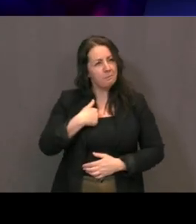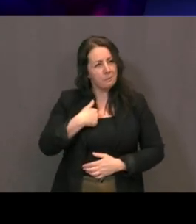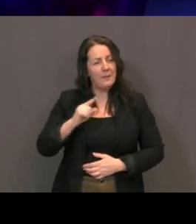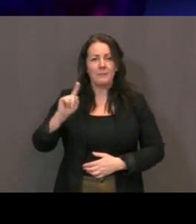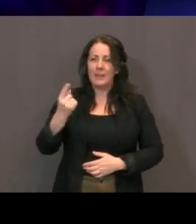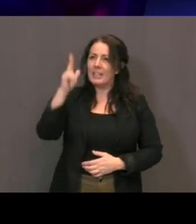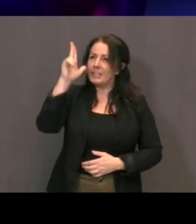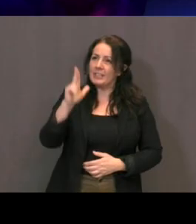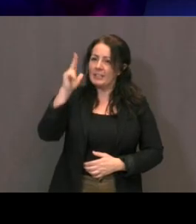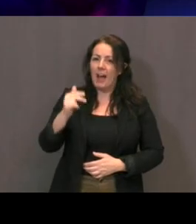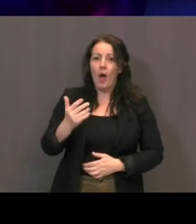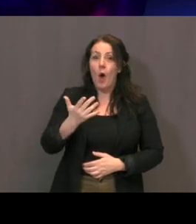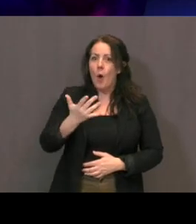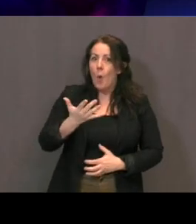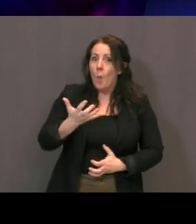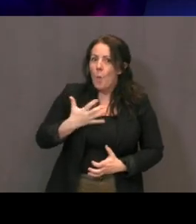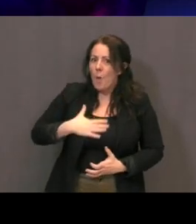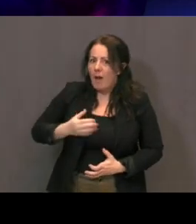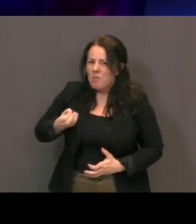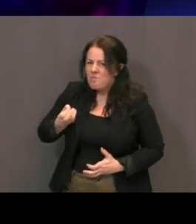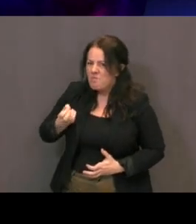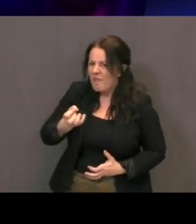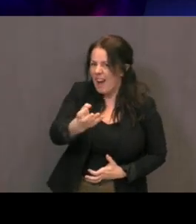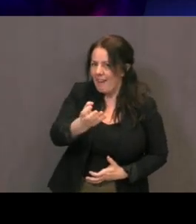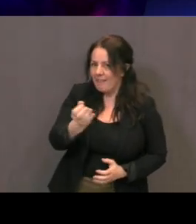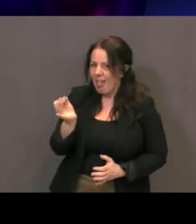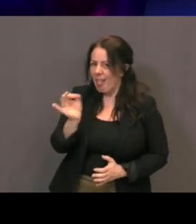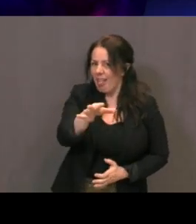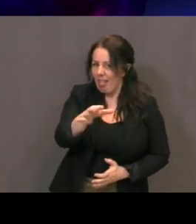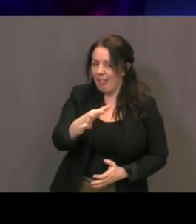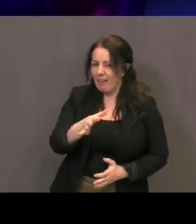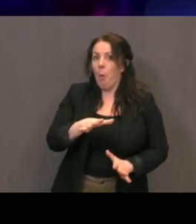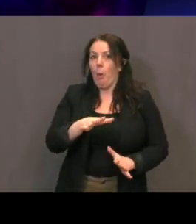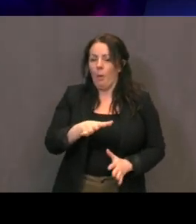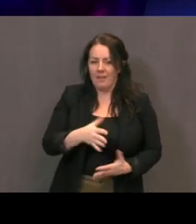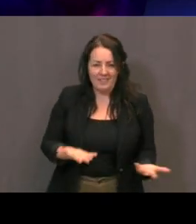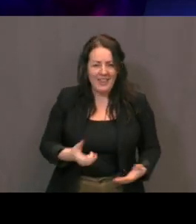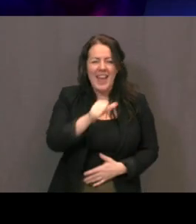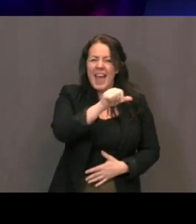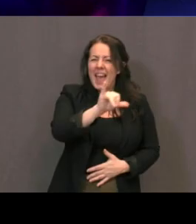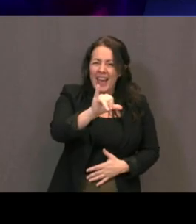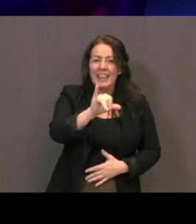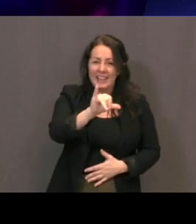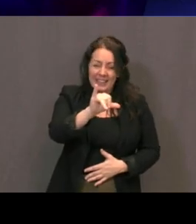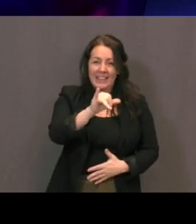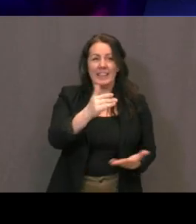that AI-powered interpretation should never replace human interpretation.